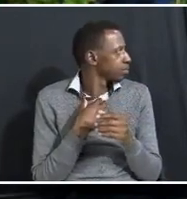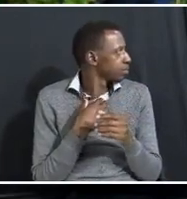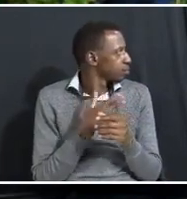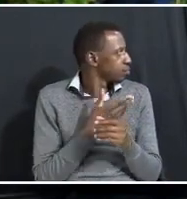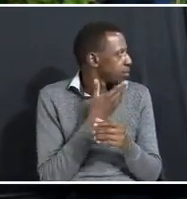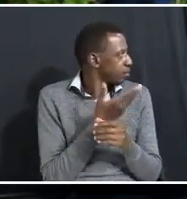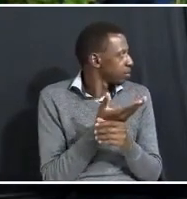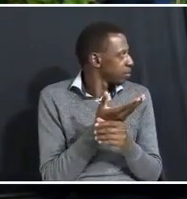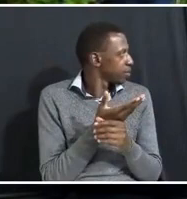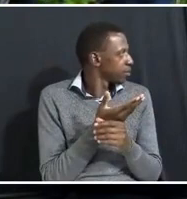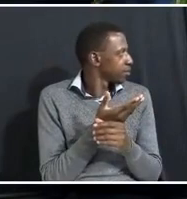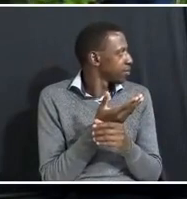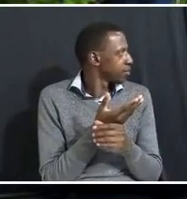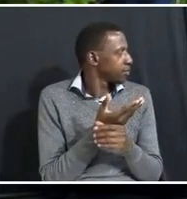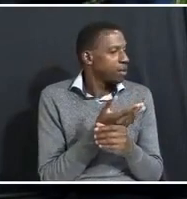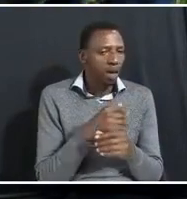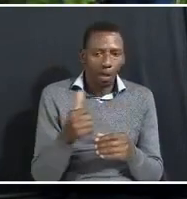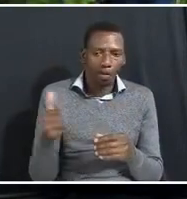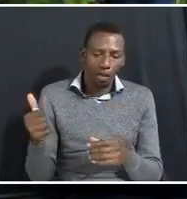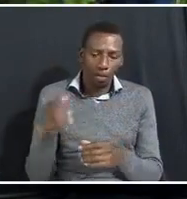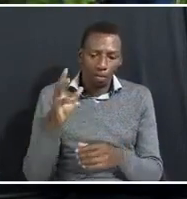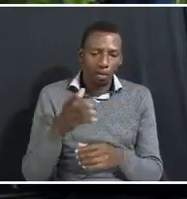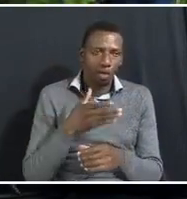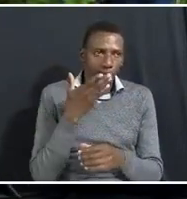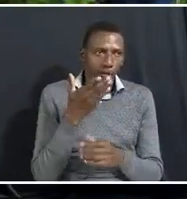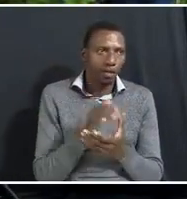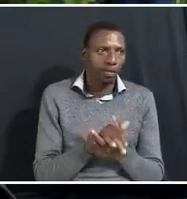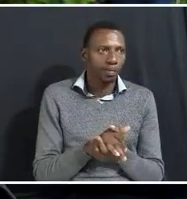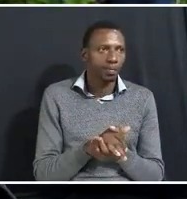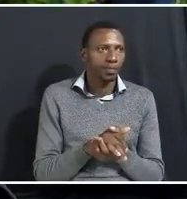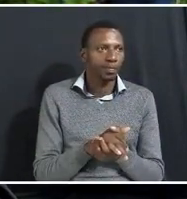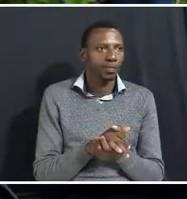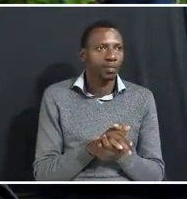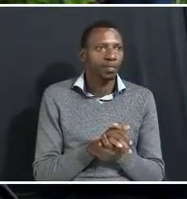kuzijibu. Sister Nora atajibu na pia ndugu yangu